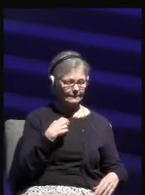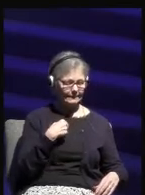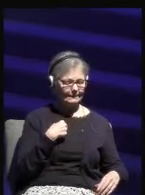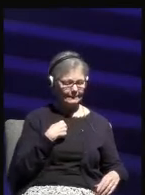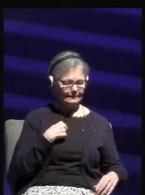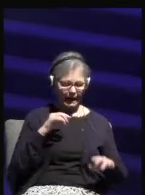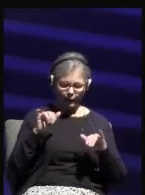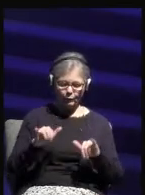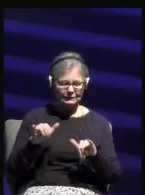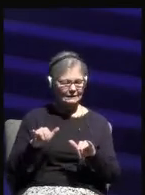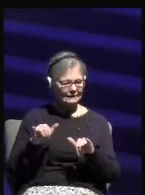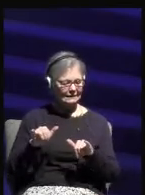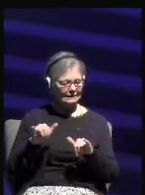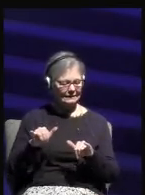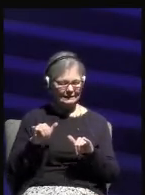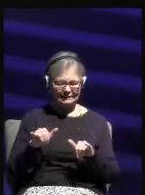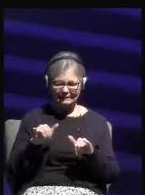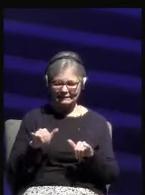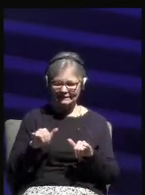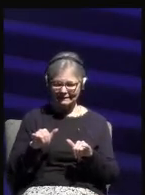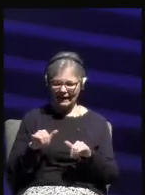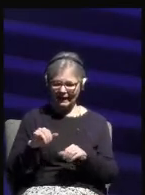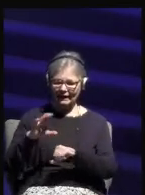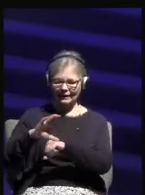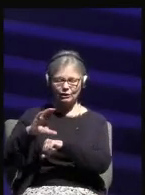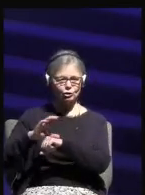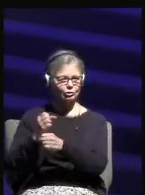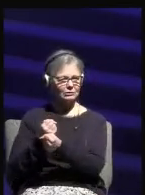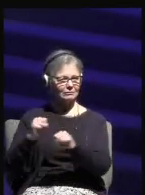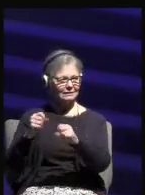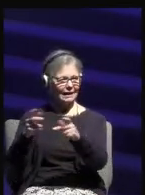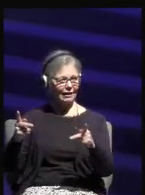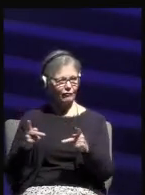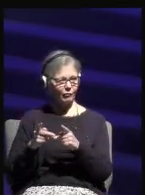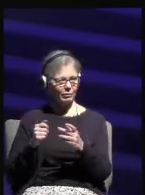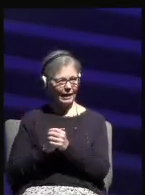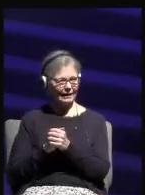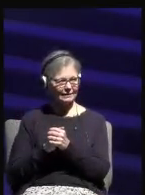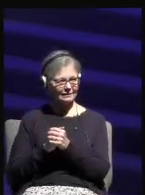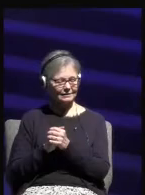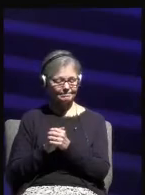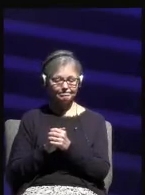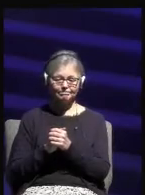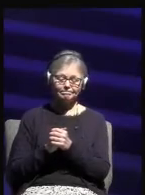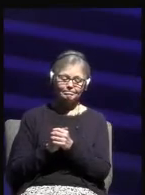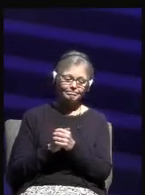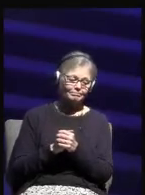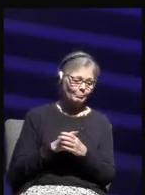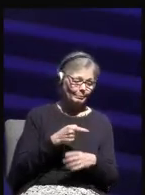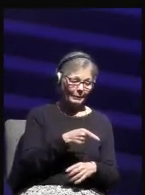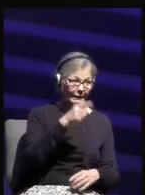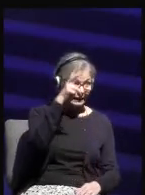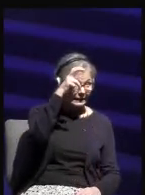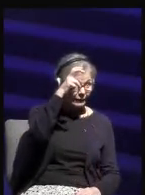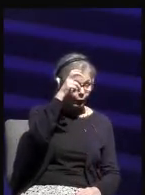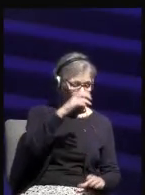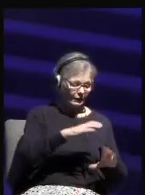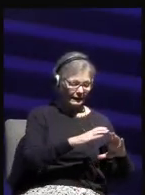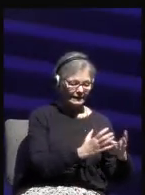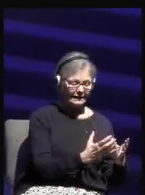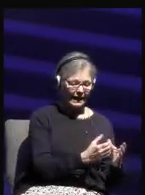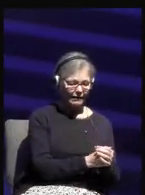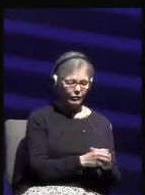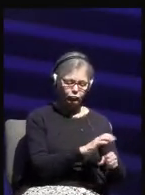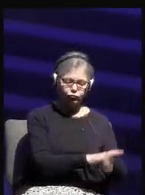desperate to put so much pressure on individuals that they would desire to take their own life and desire